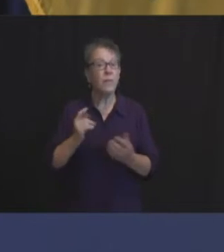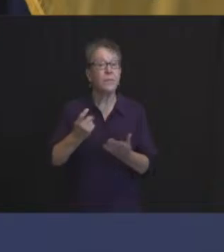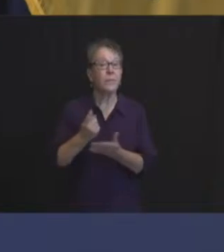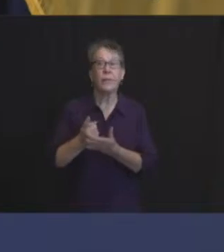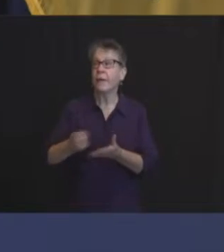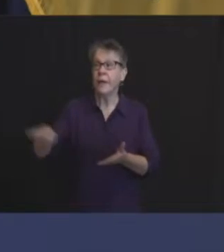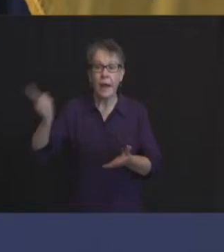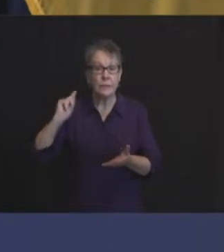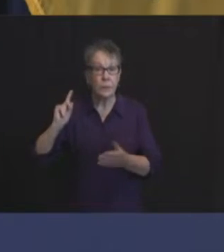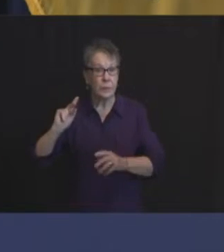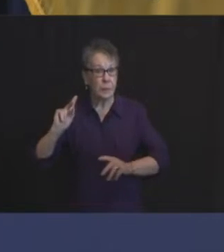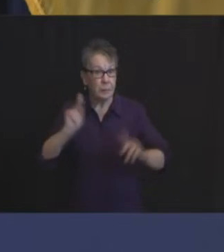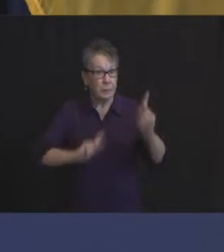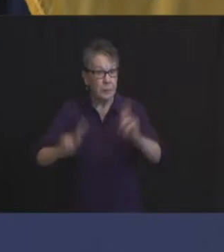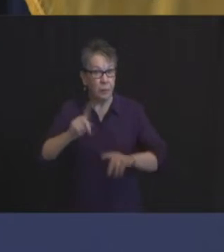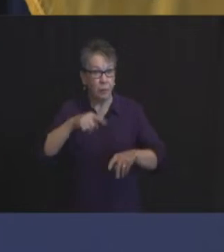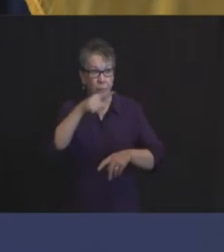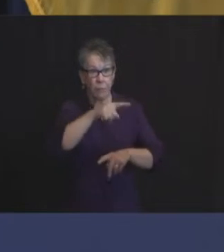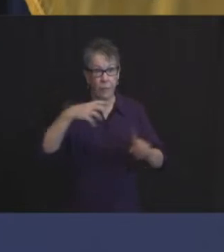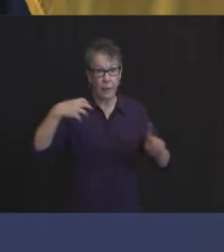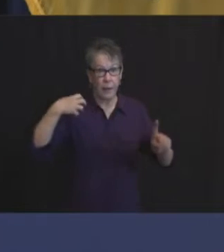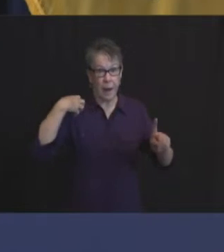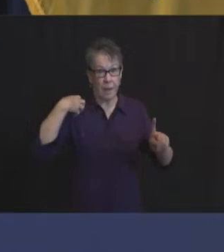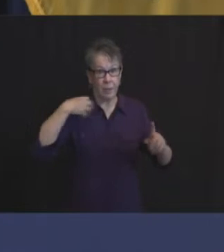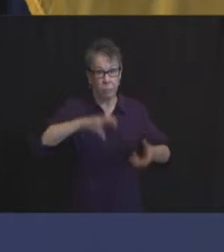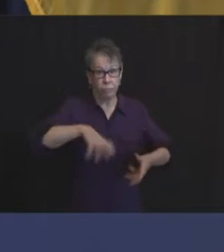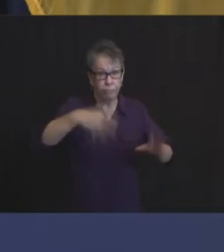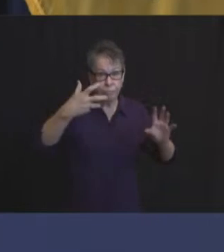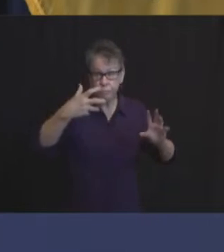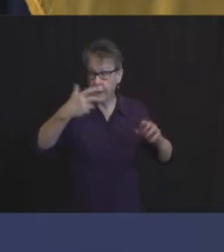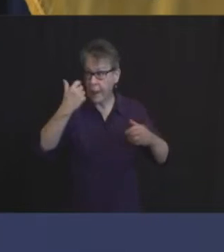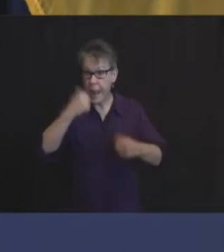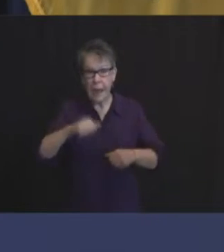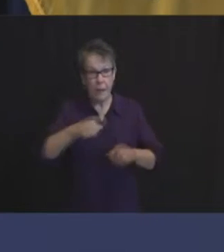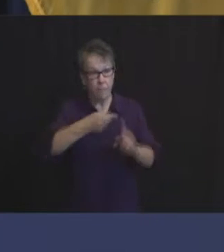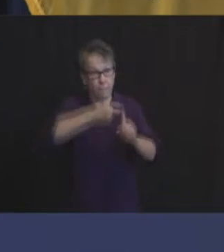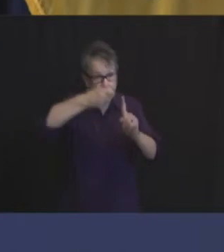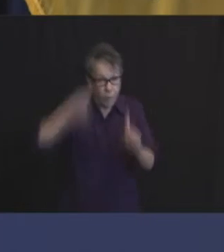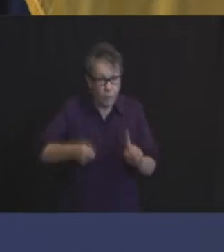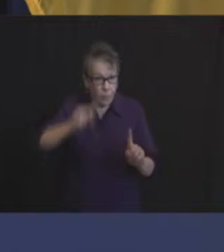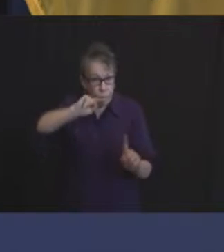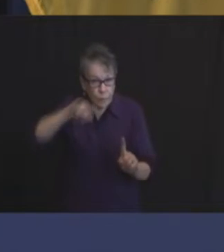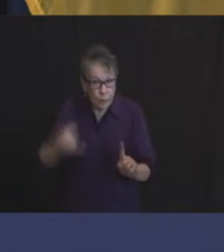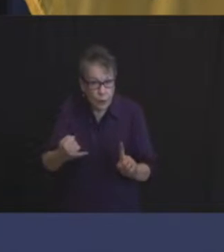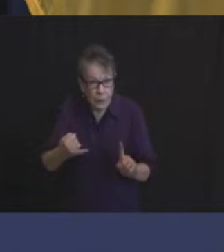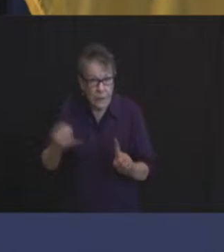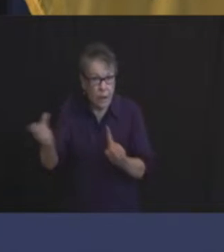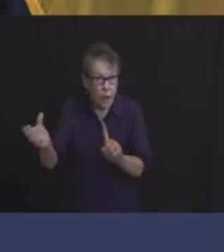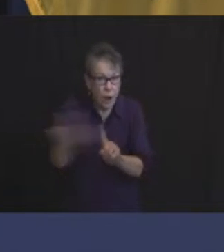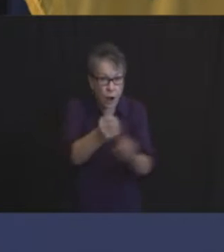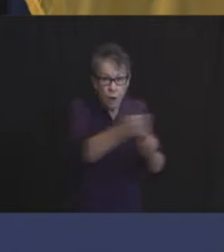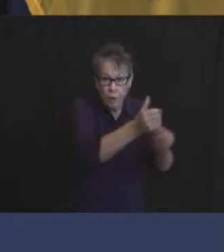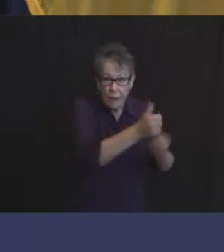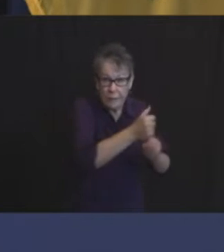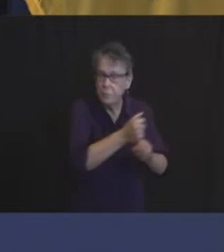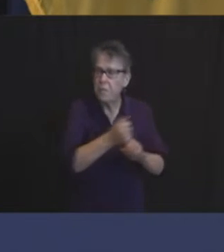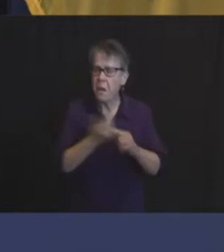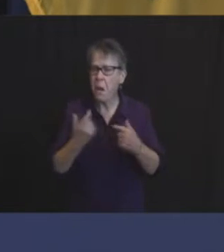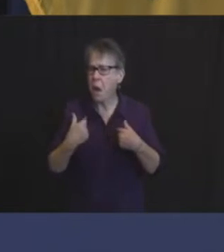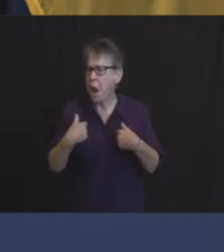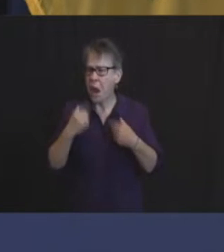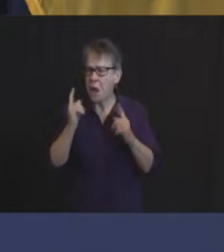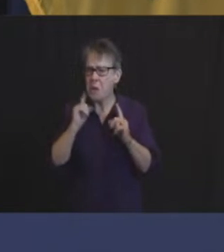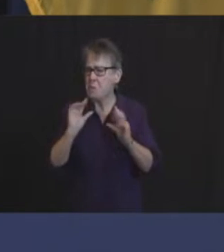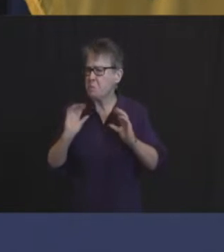That doesn't mean it hasn't happened. And then, Judy, these largely will go back over to your direction. Of the 1 million